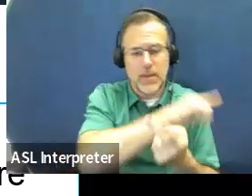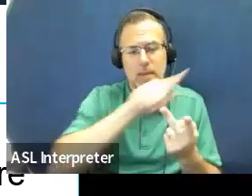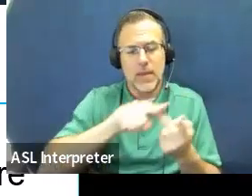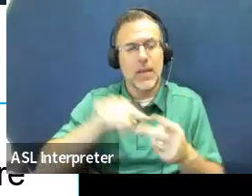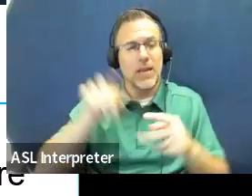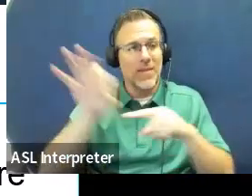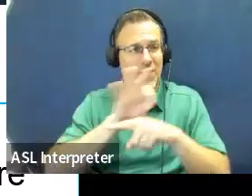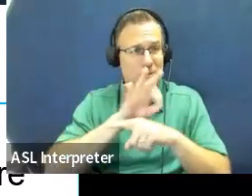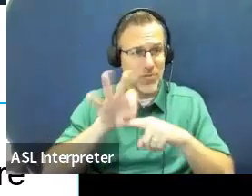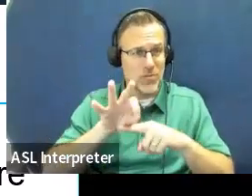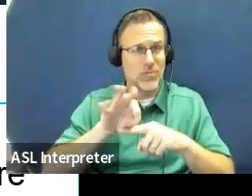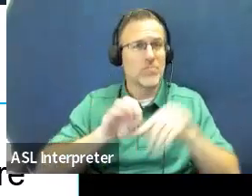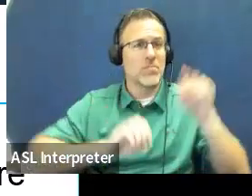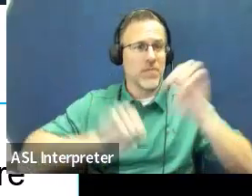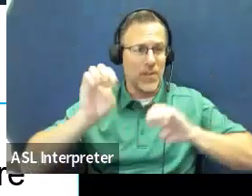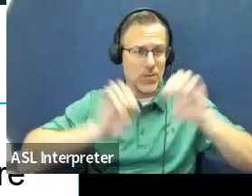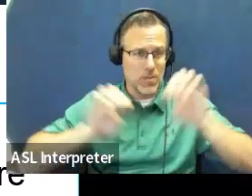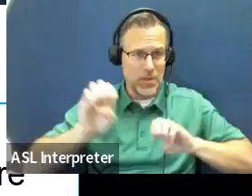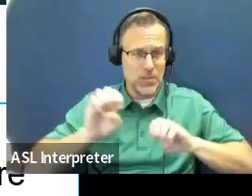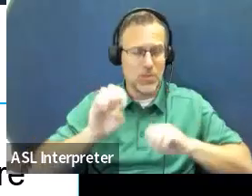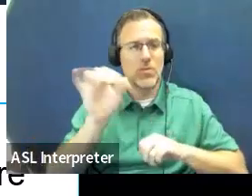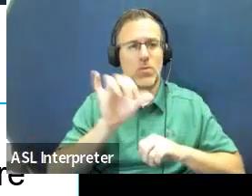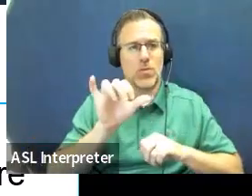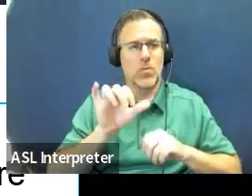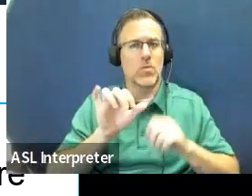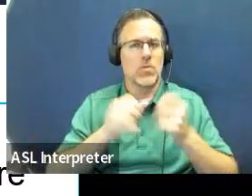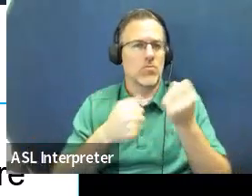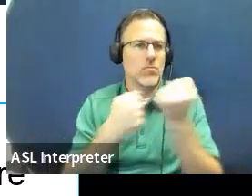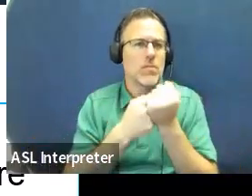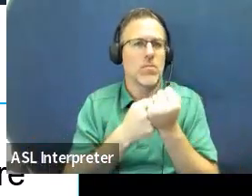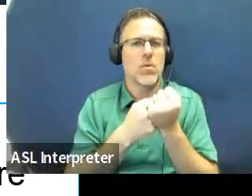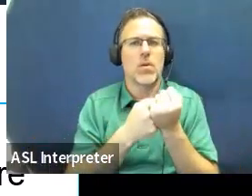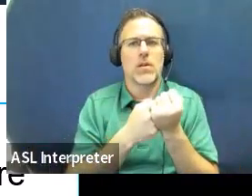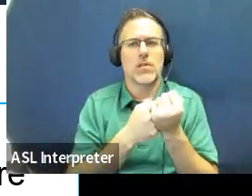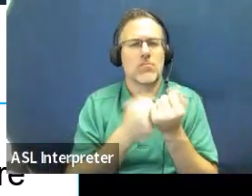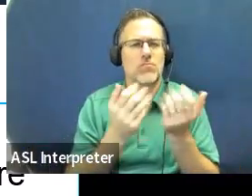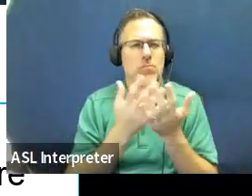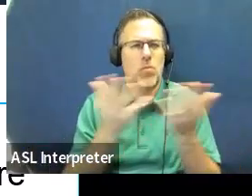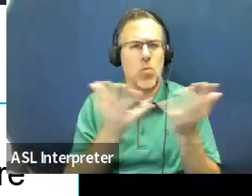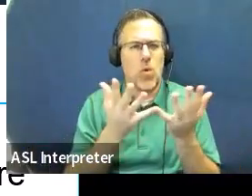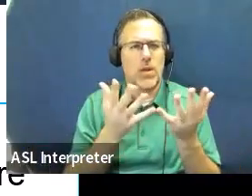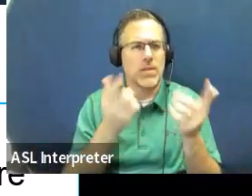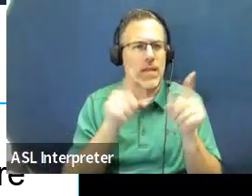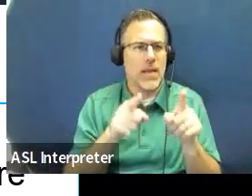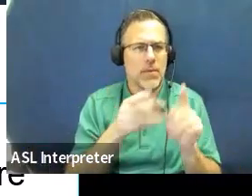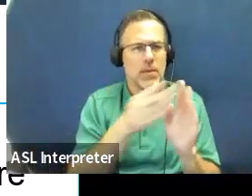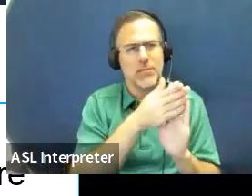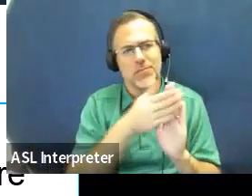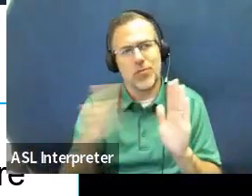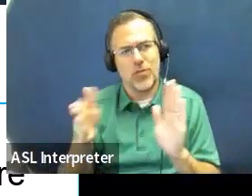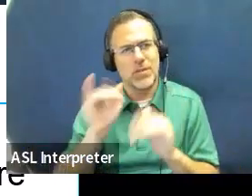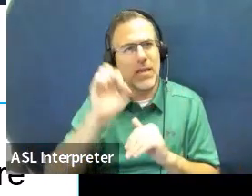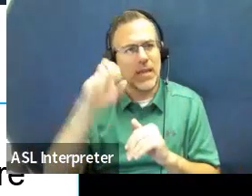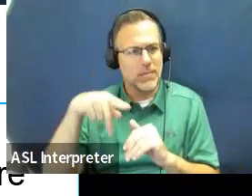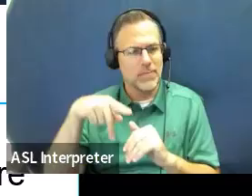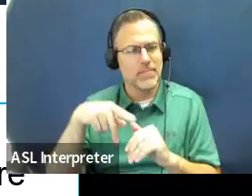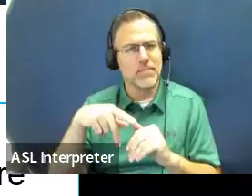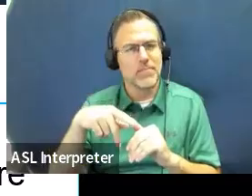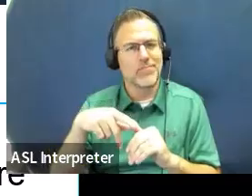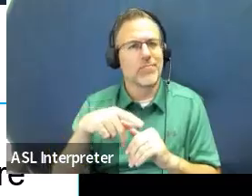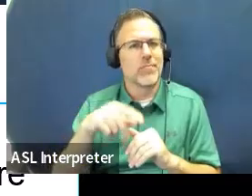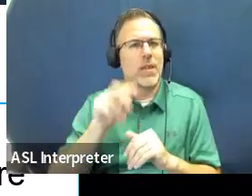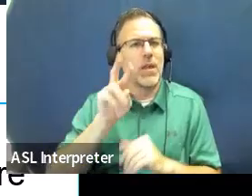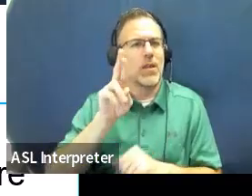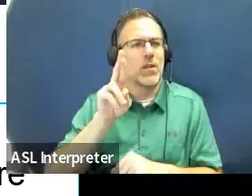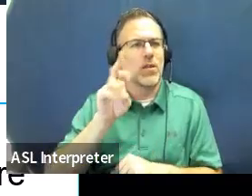evaluations that support what is happening in the rest of the IEP for the student. So those related